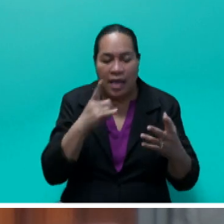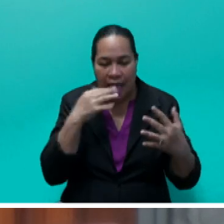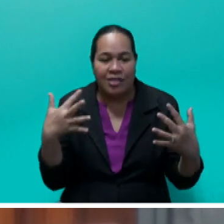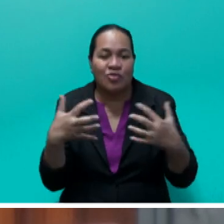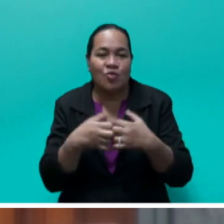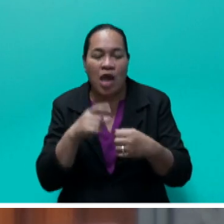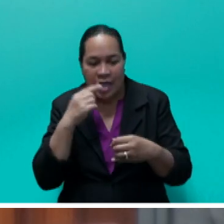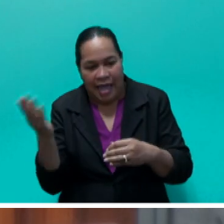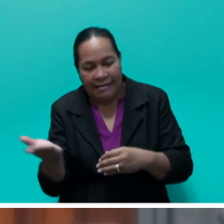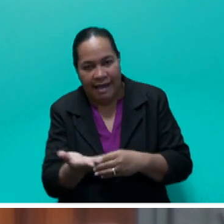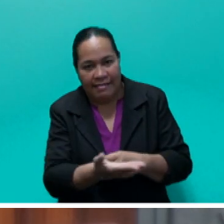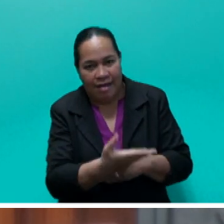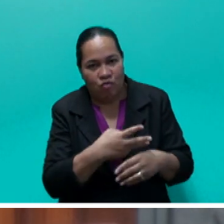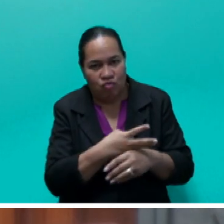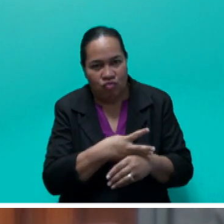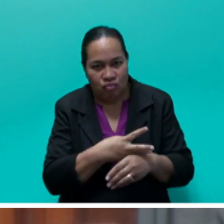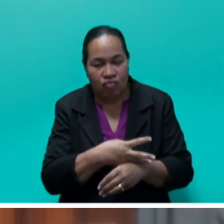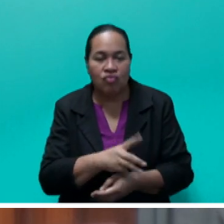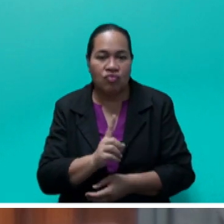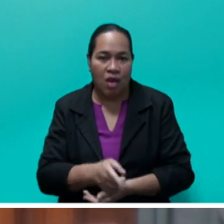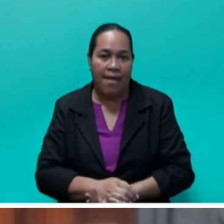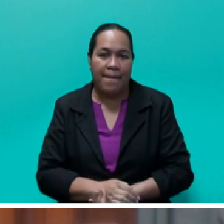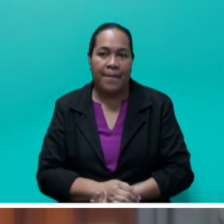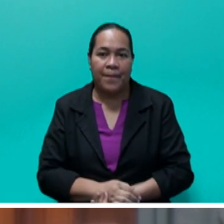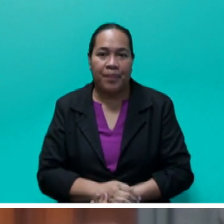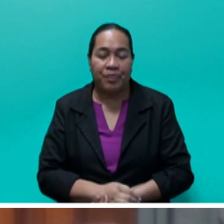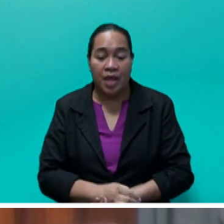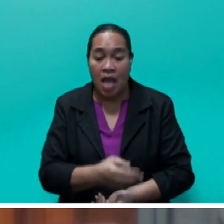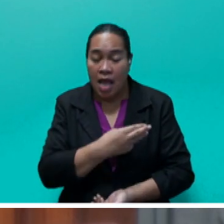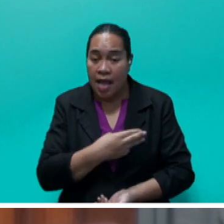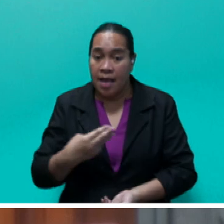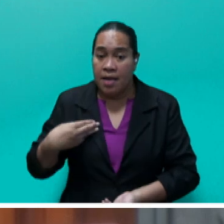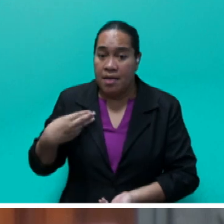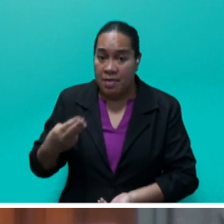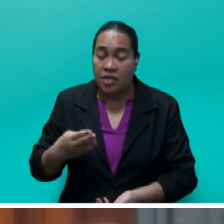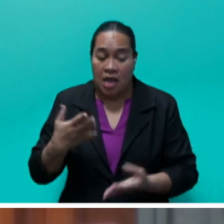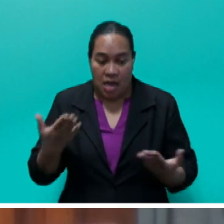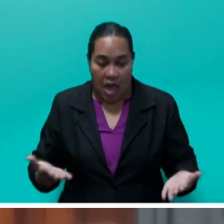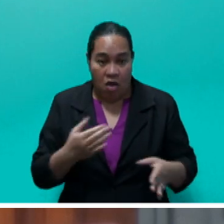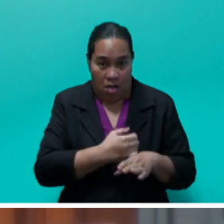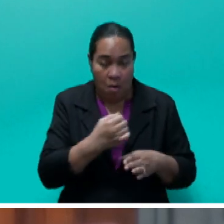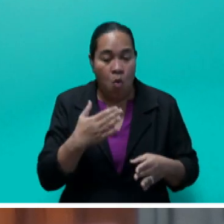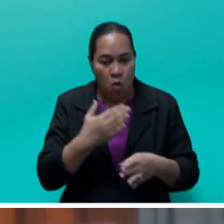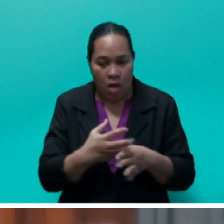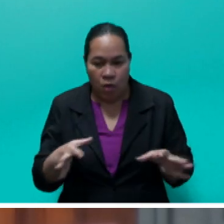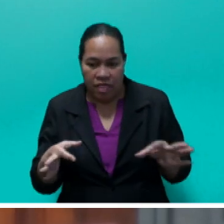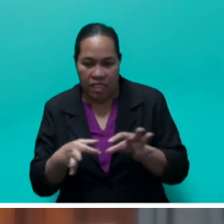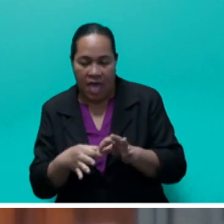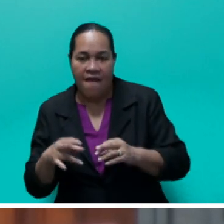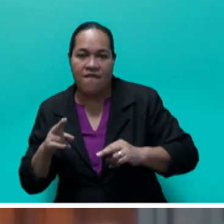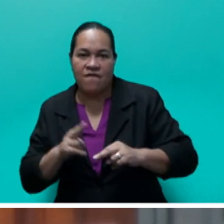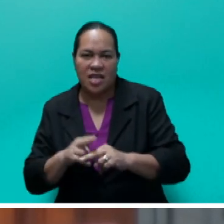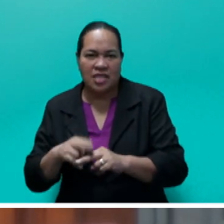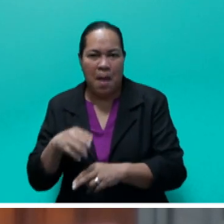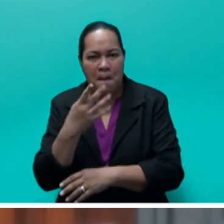harvesting. Mr. Speaker, sir, the Ministry is working closely with the Fiji Pine Trust in